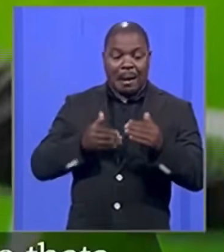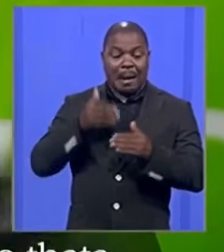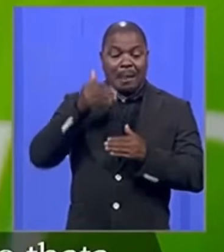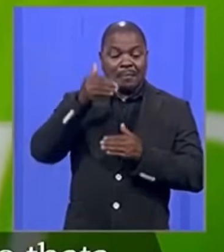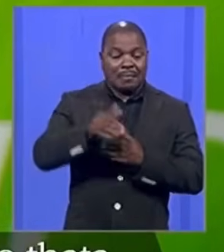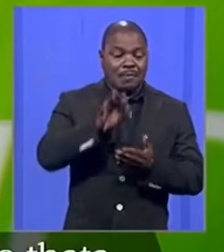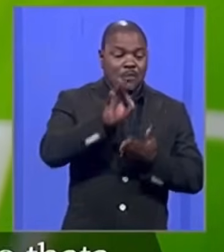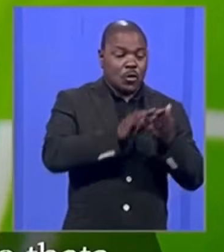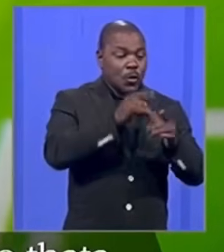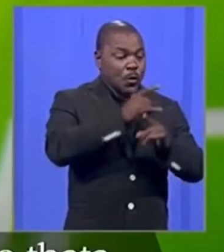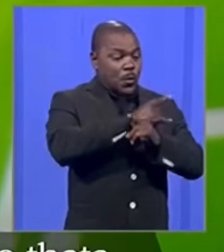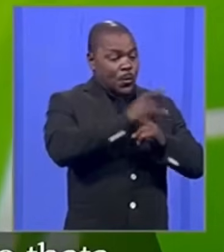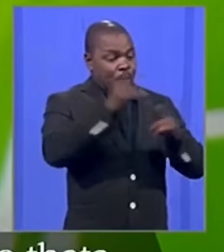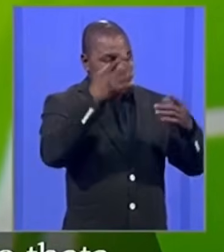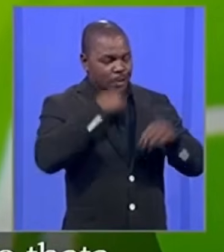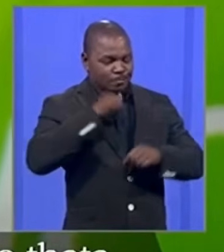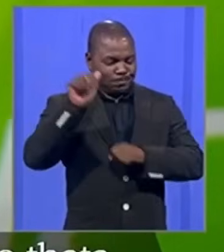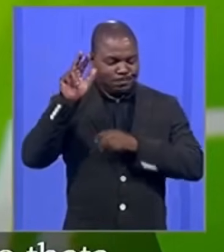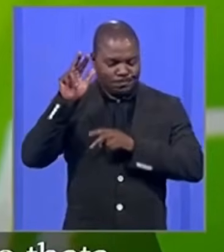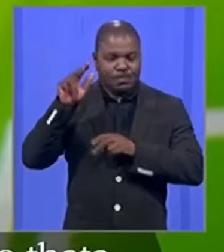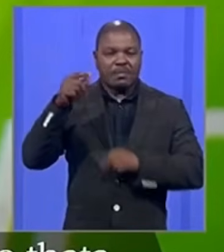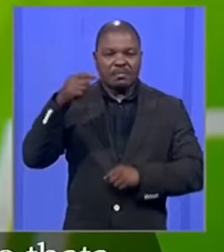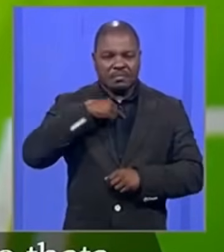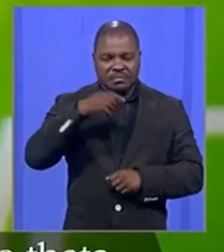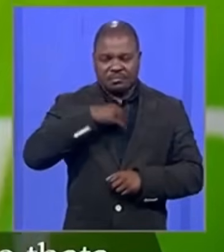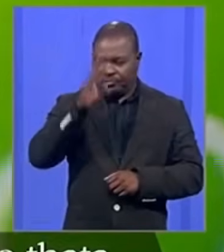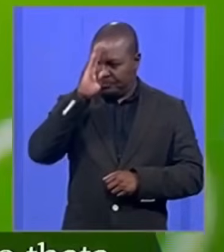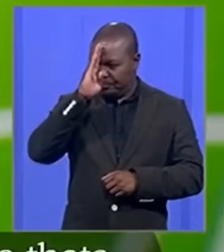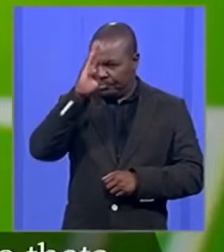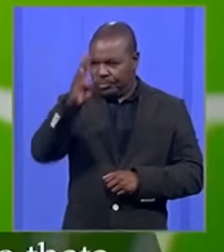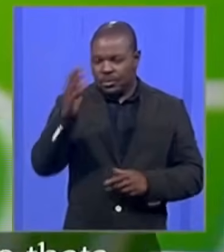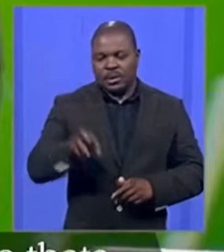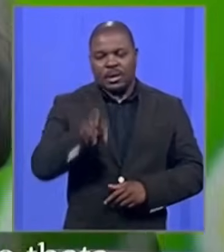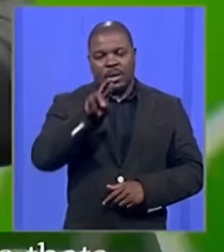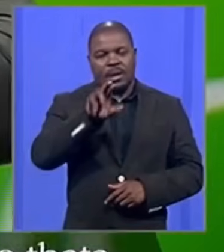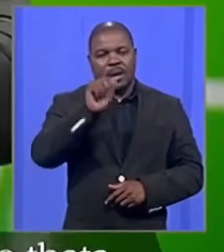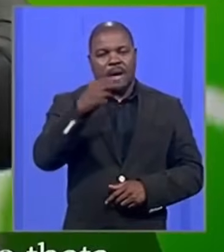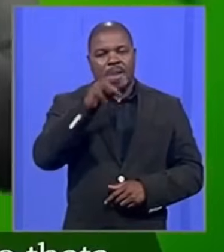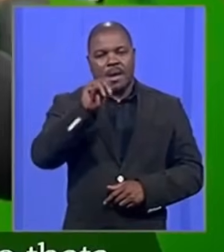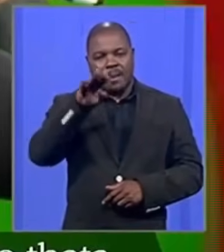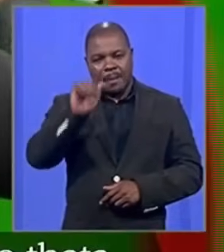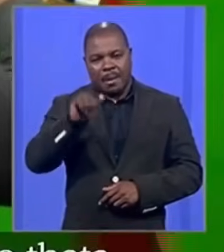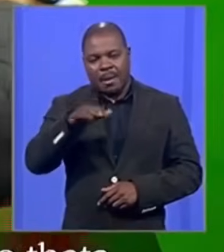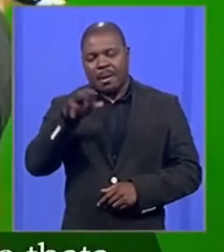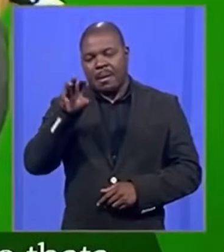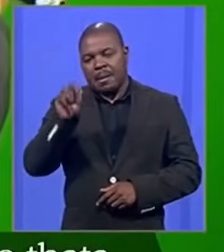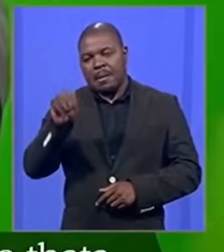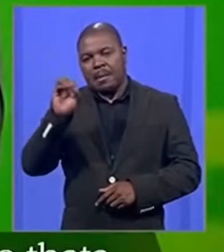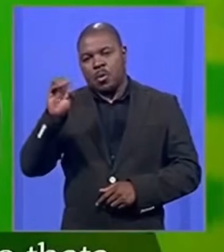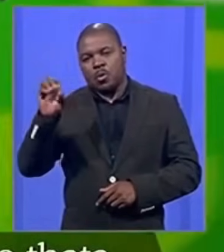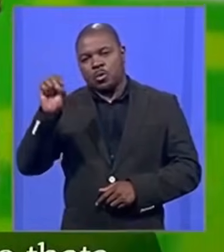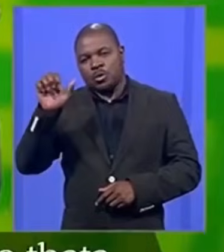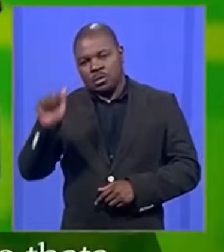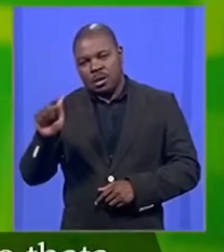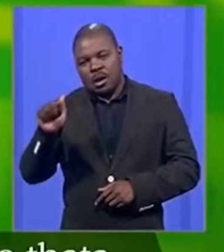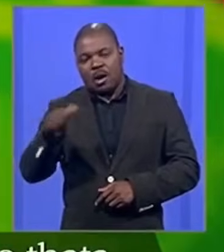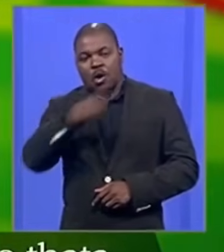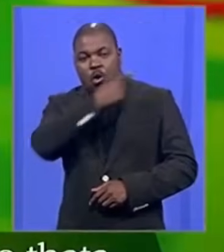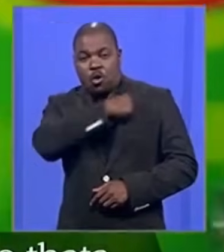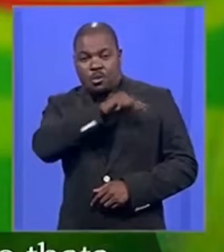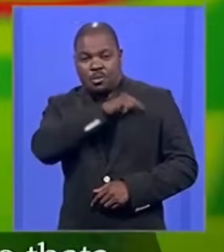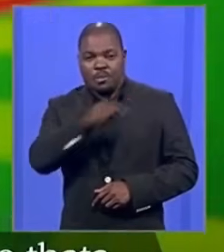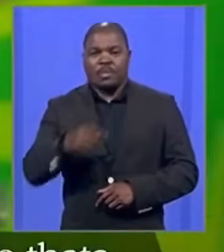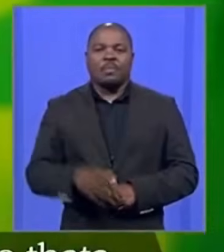in, I'm going straight to Rahima Musa Hospital, where we're going to switch